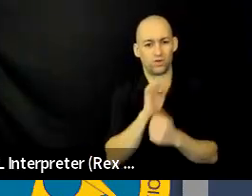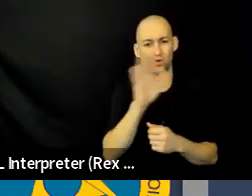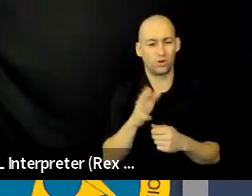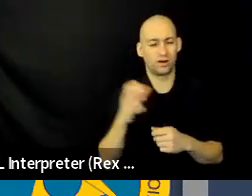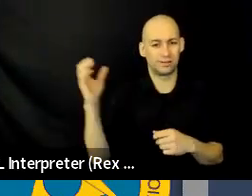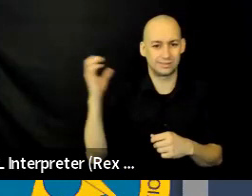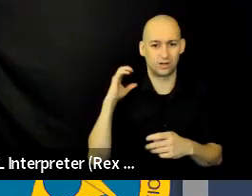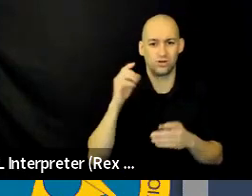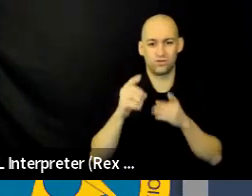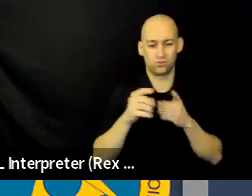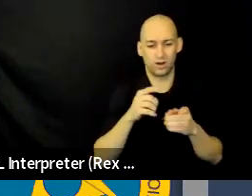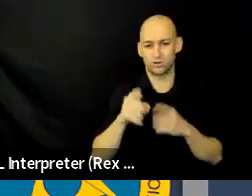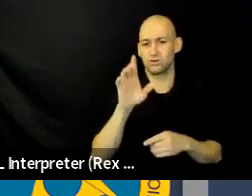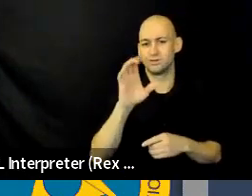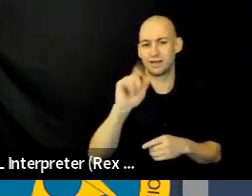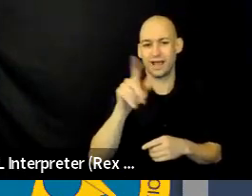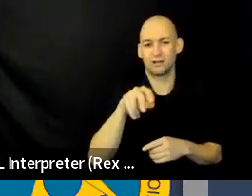and Caltrans. Thank you.